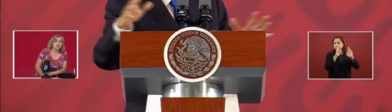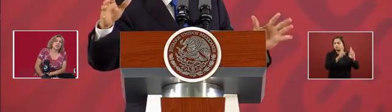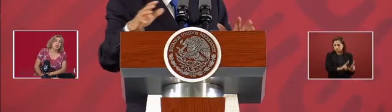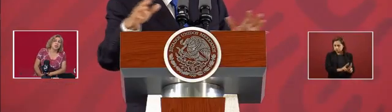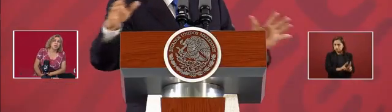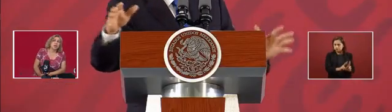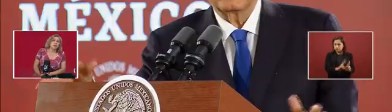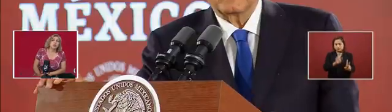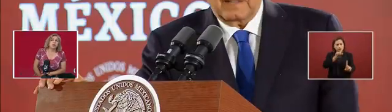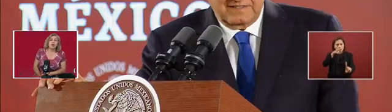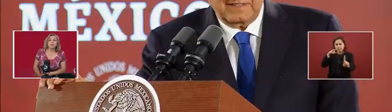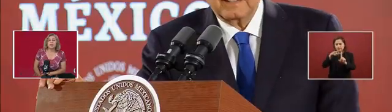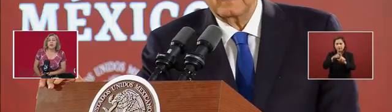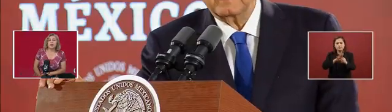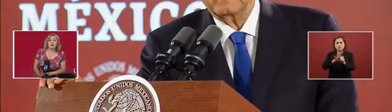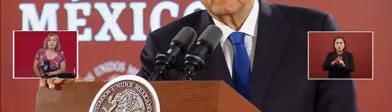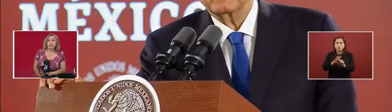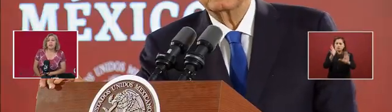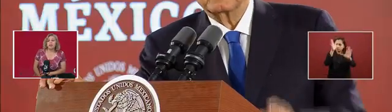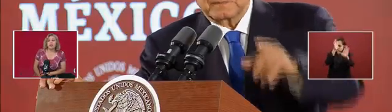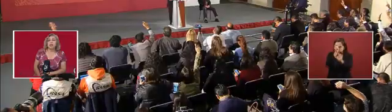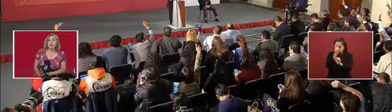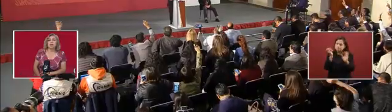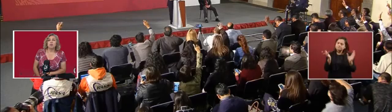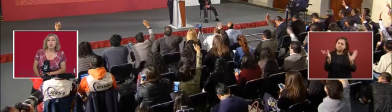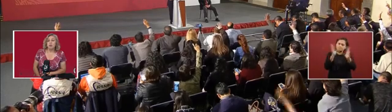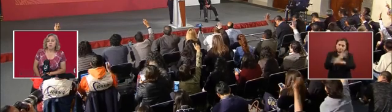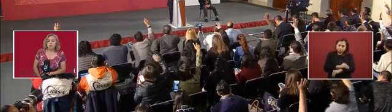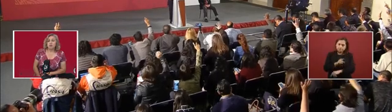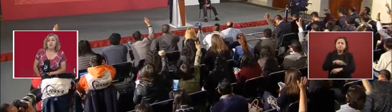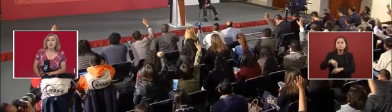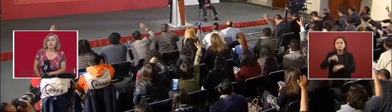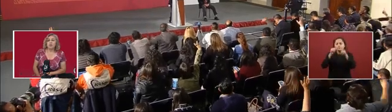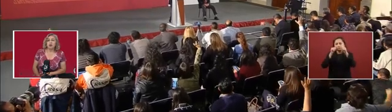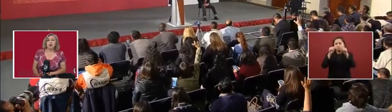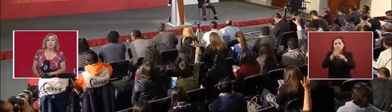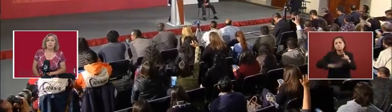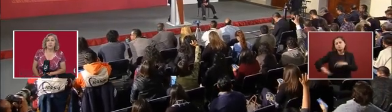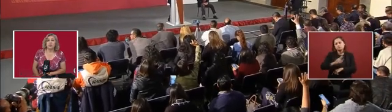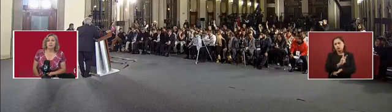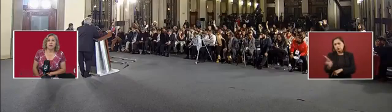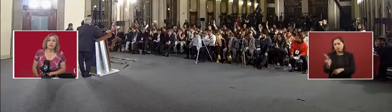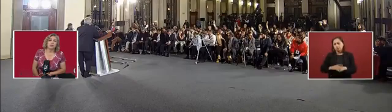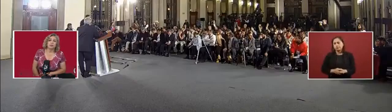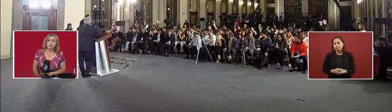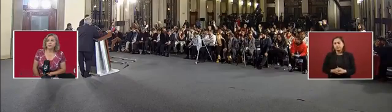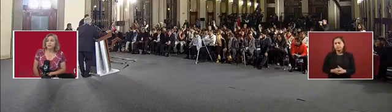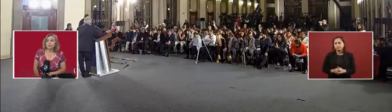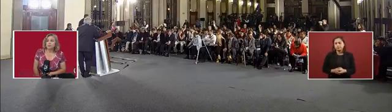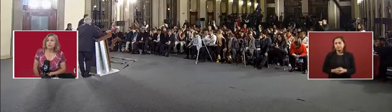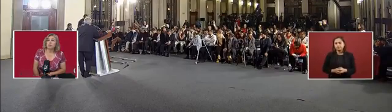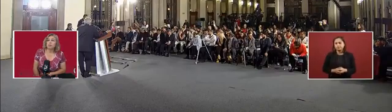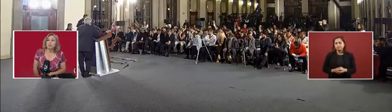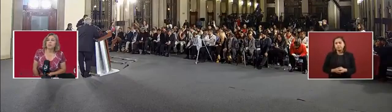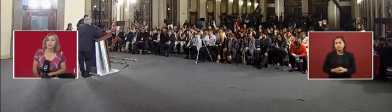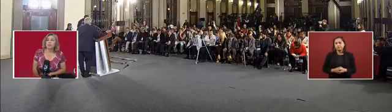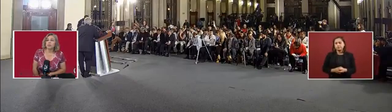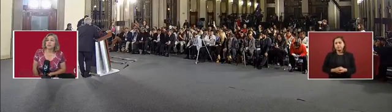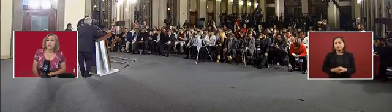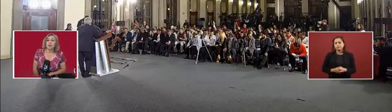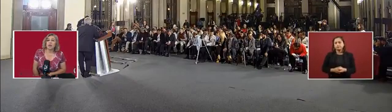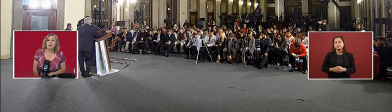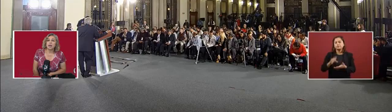inform regarding that. The savings that we've obtained, Bueno, aquí like hablaba let's say we Hugo talked, and Hugo